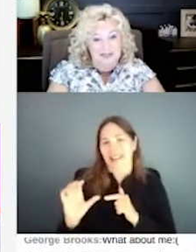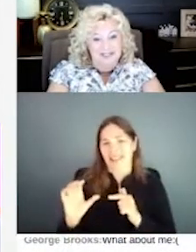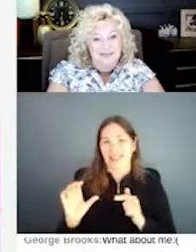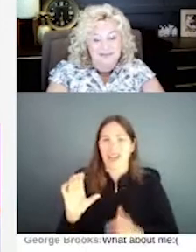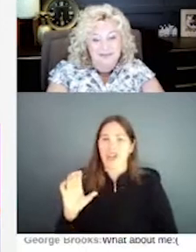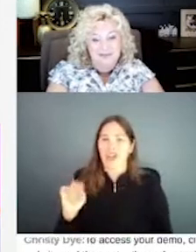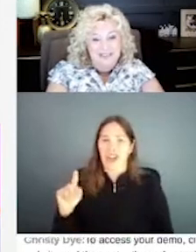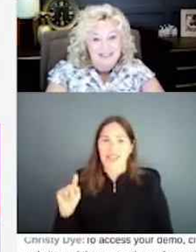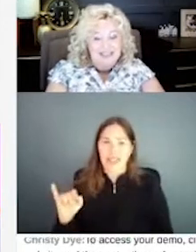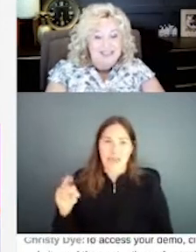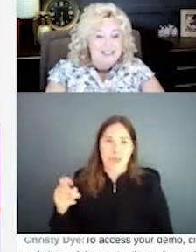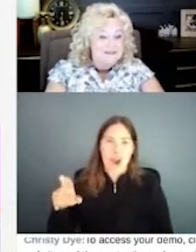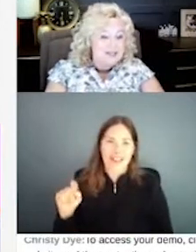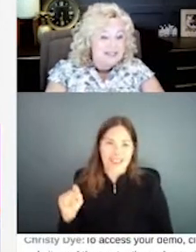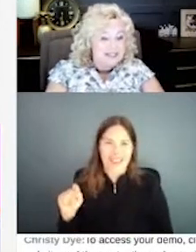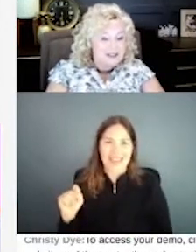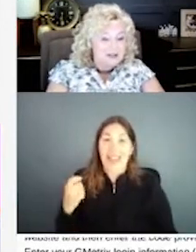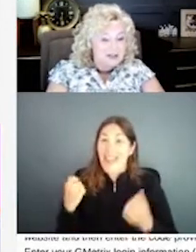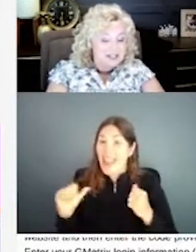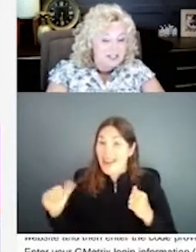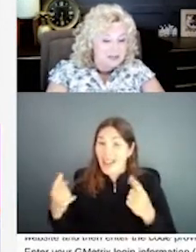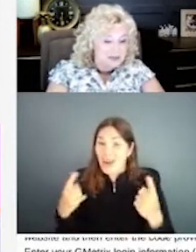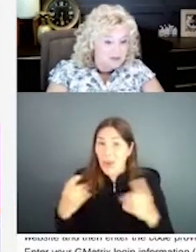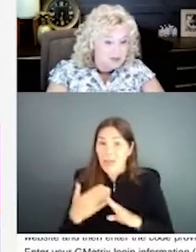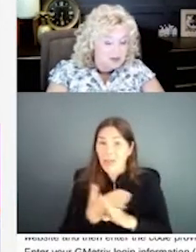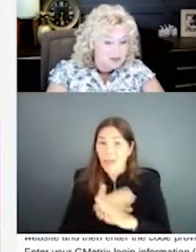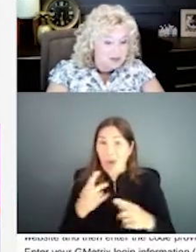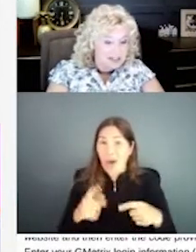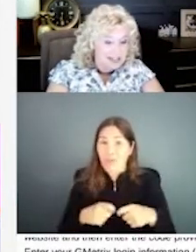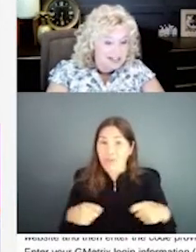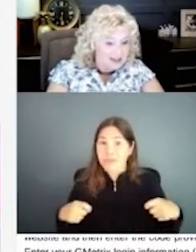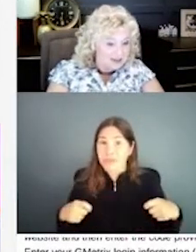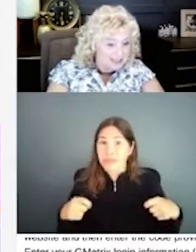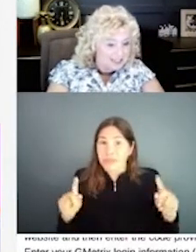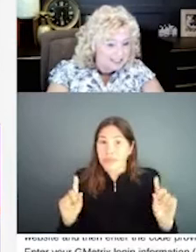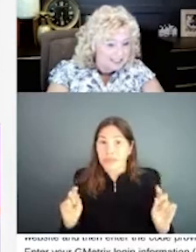Certiport. Any other questions before we head out?